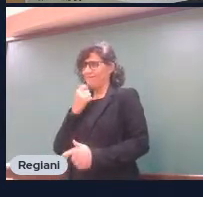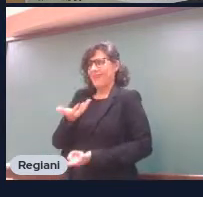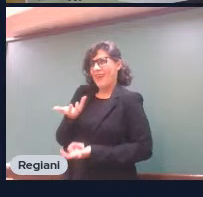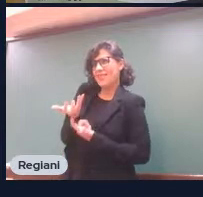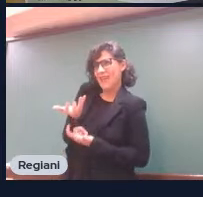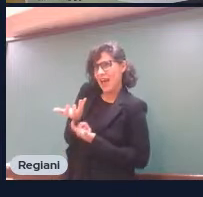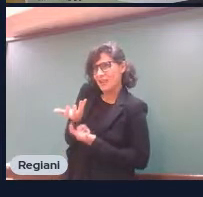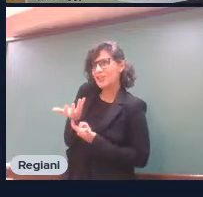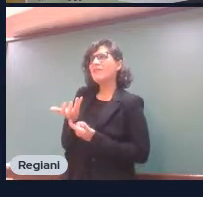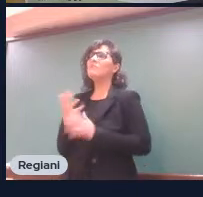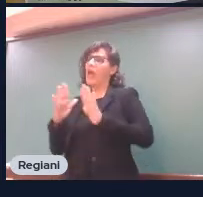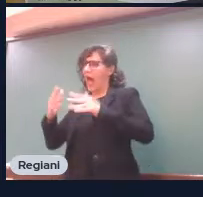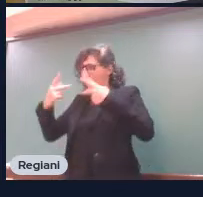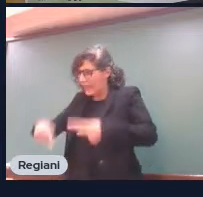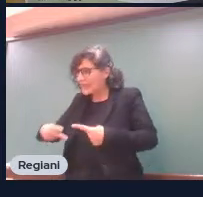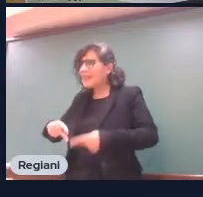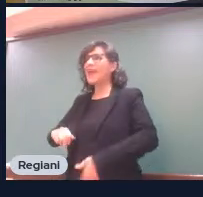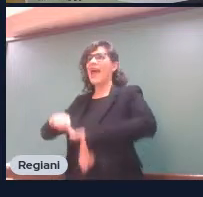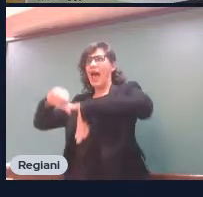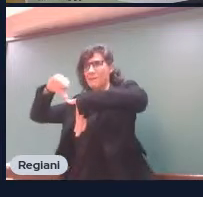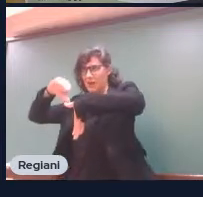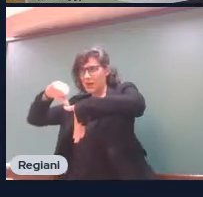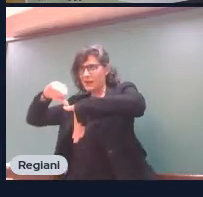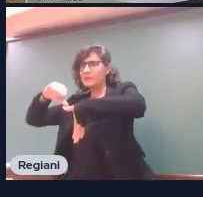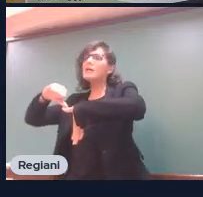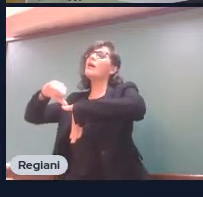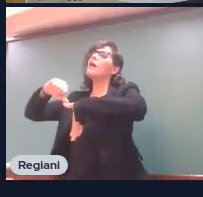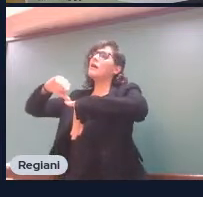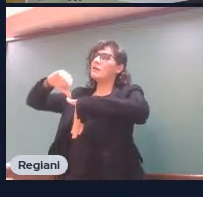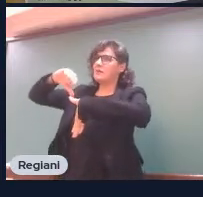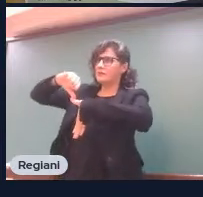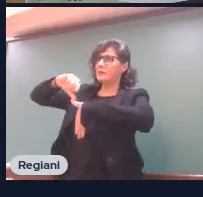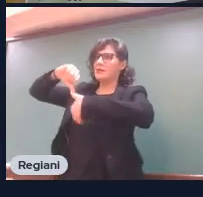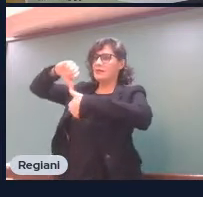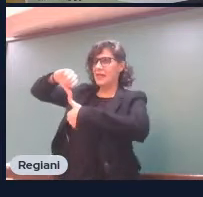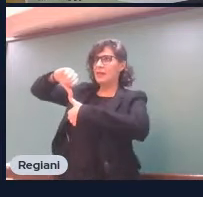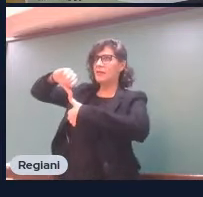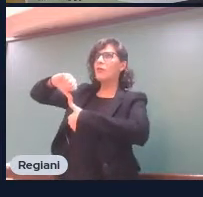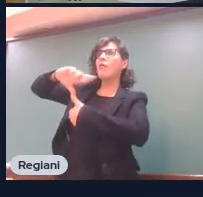Central America, the Caribbean, and even Mexico.